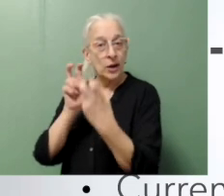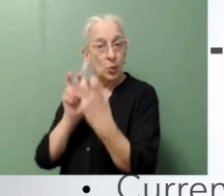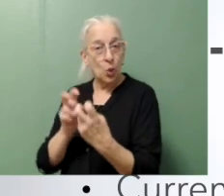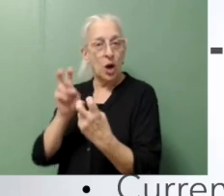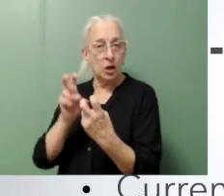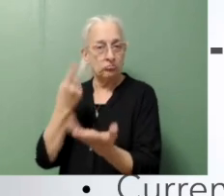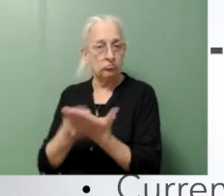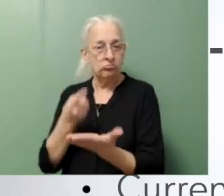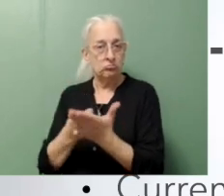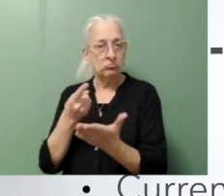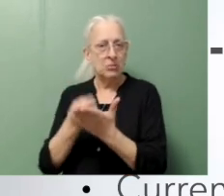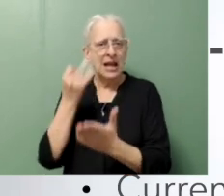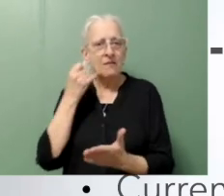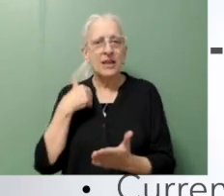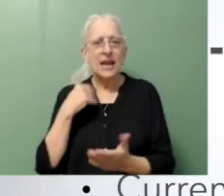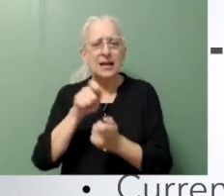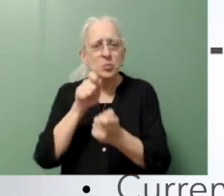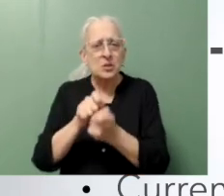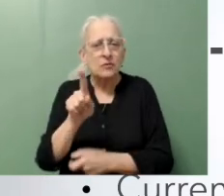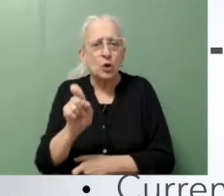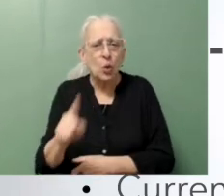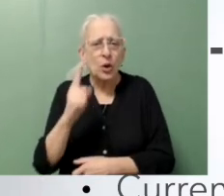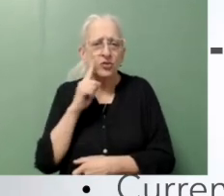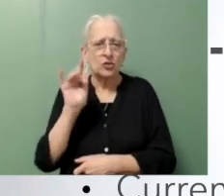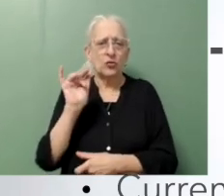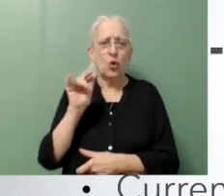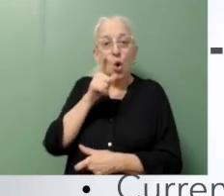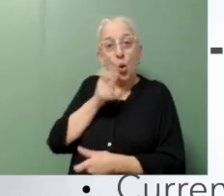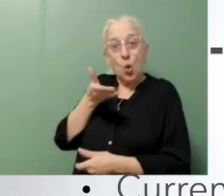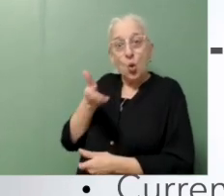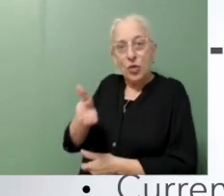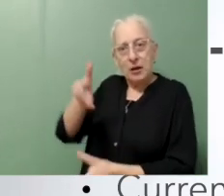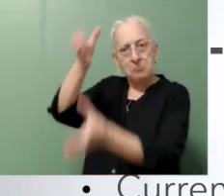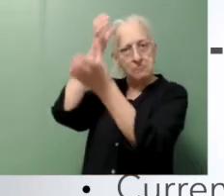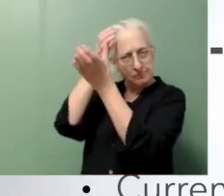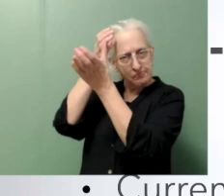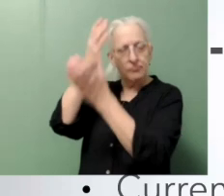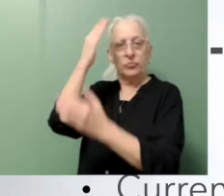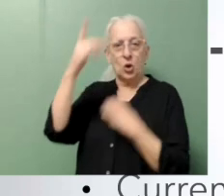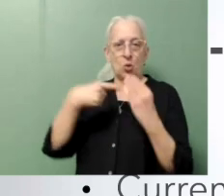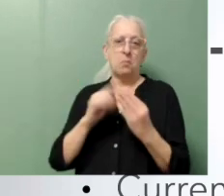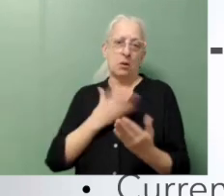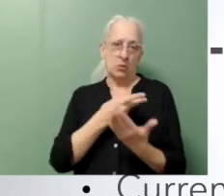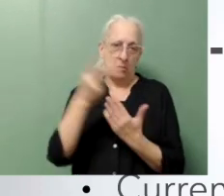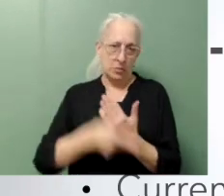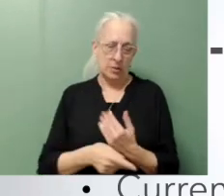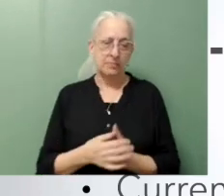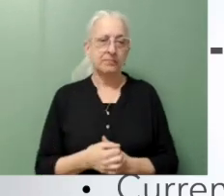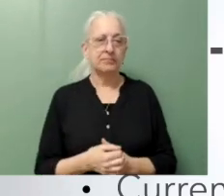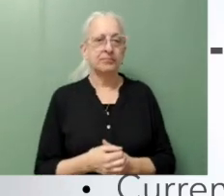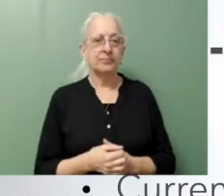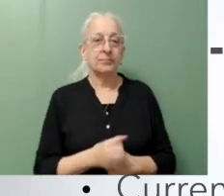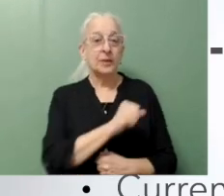of specific questions for the subject matter expert staff that are in attendance. Staff